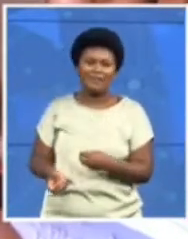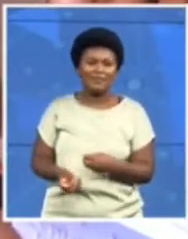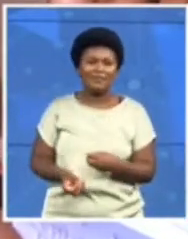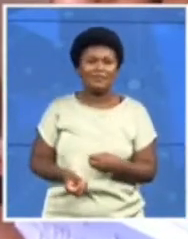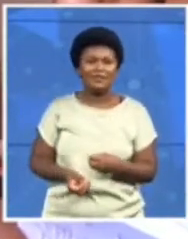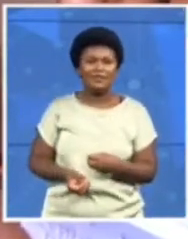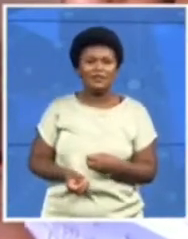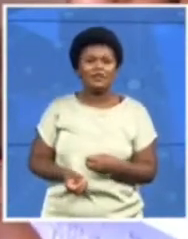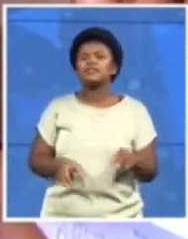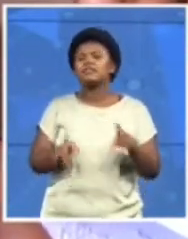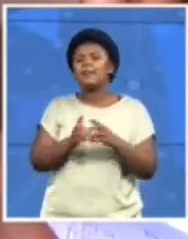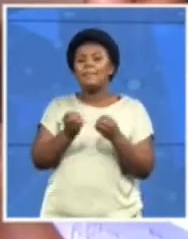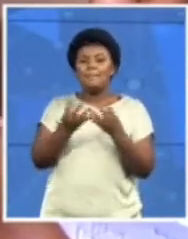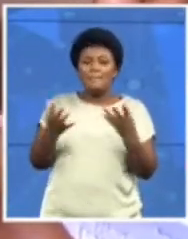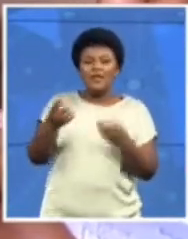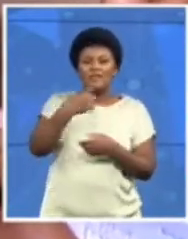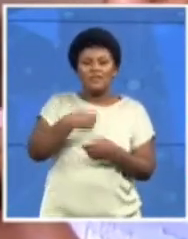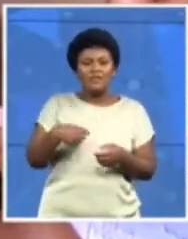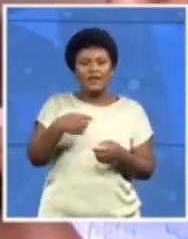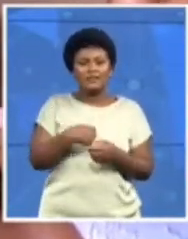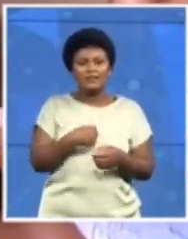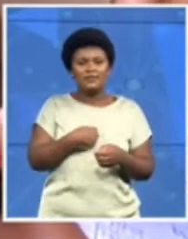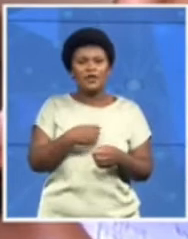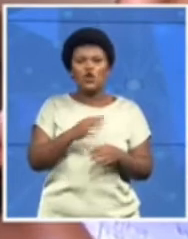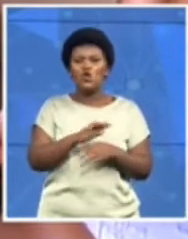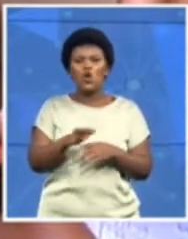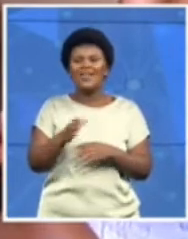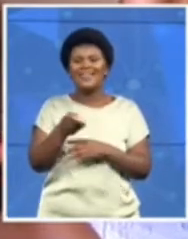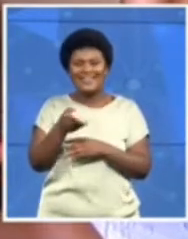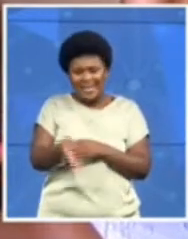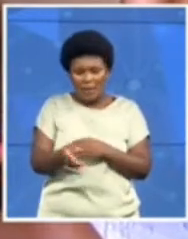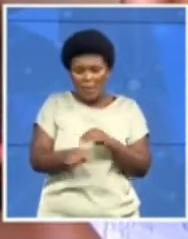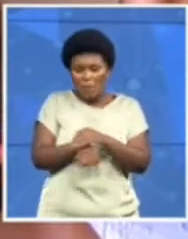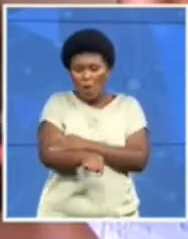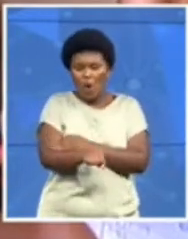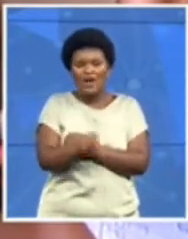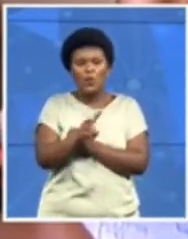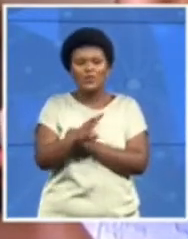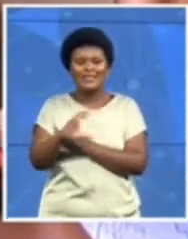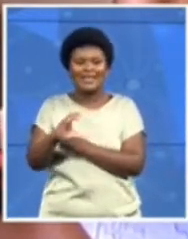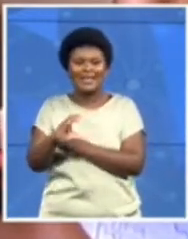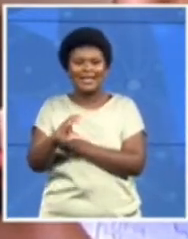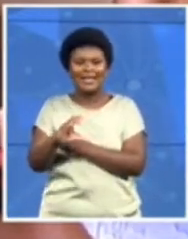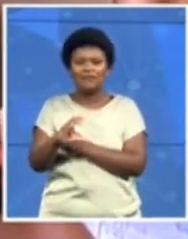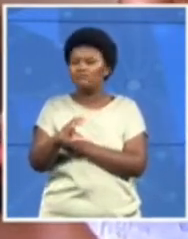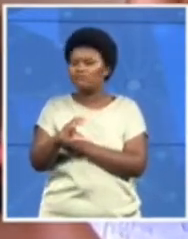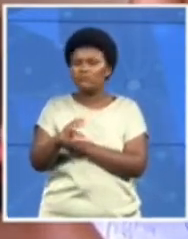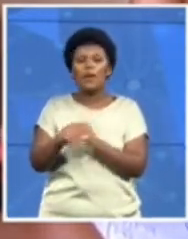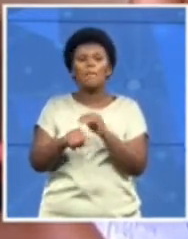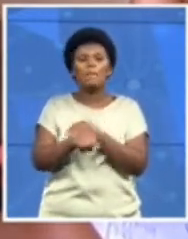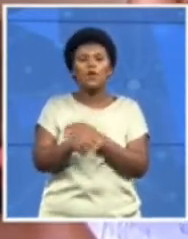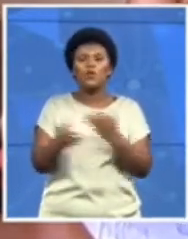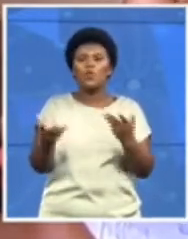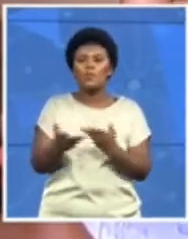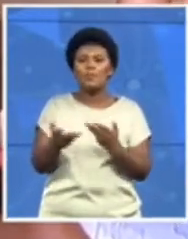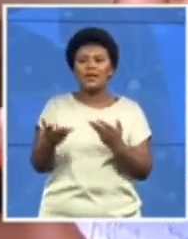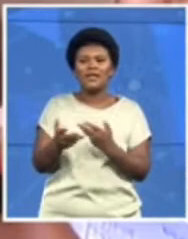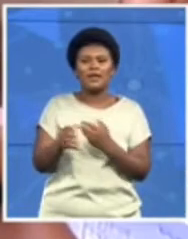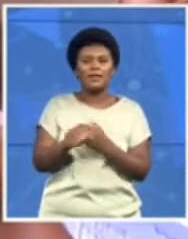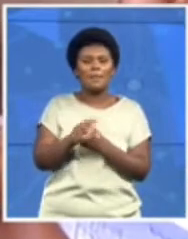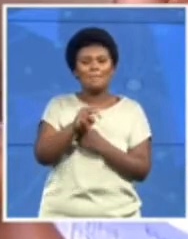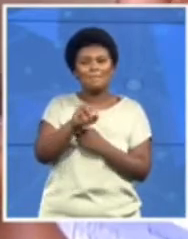not original from the Western Cape, is originally from my gang. So he is in Western Cape